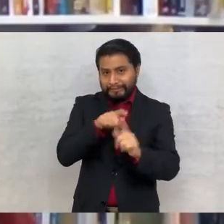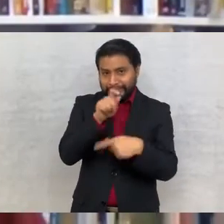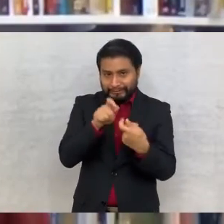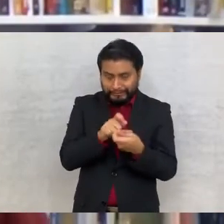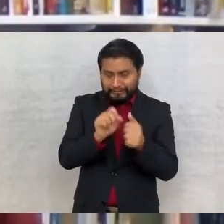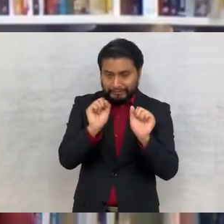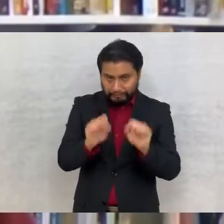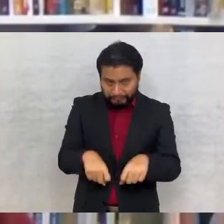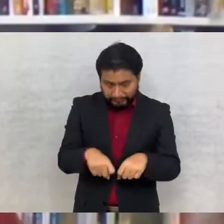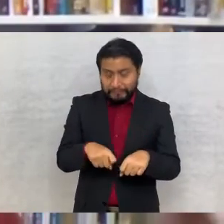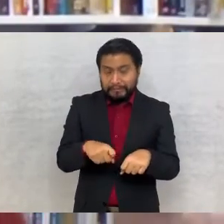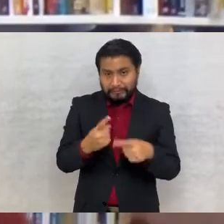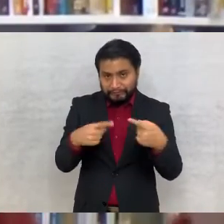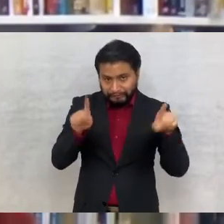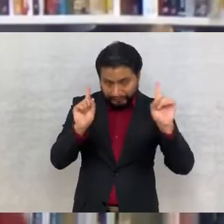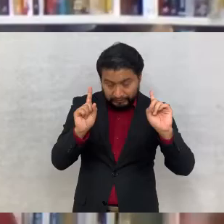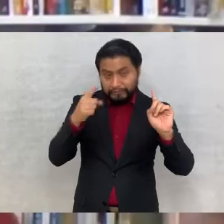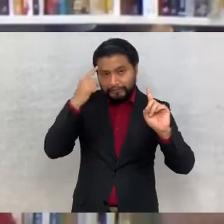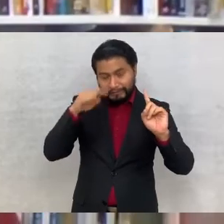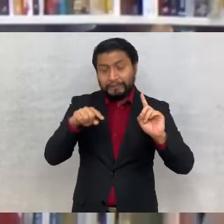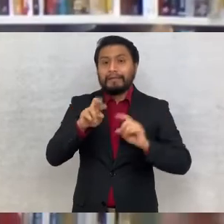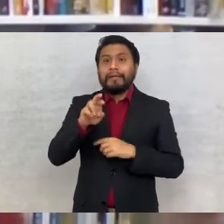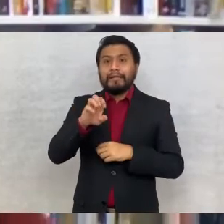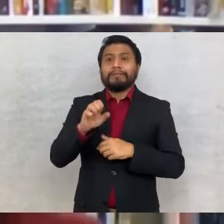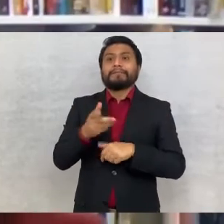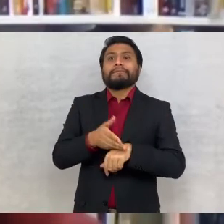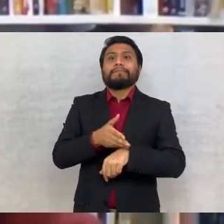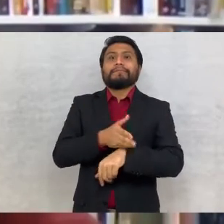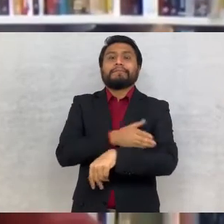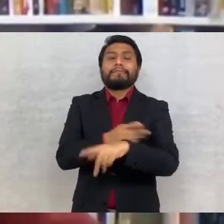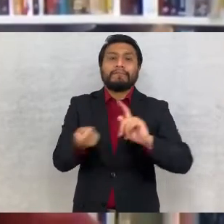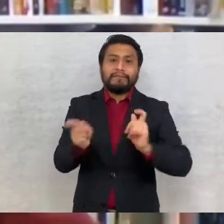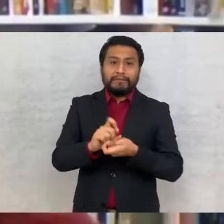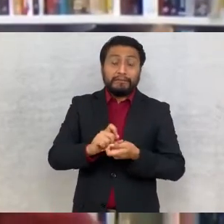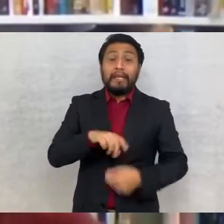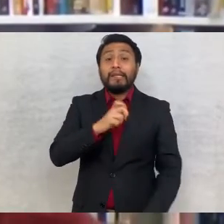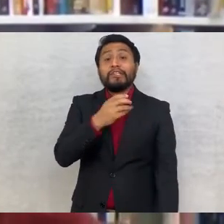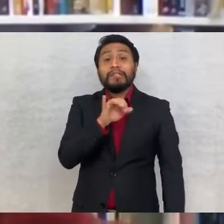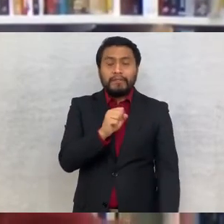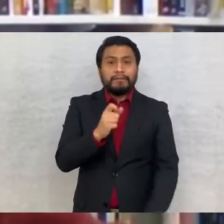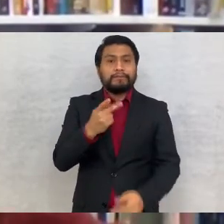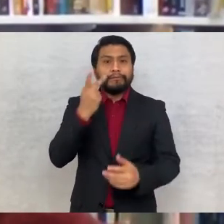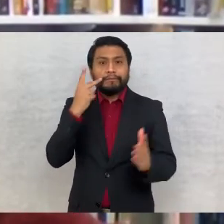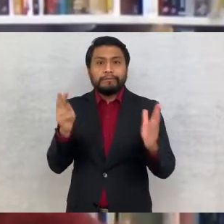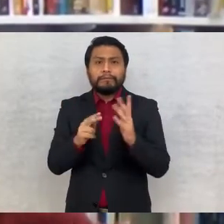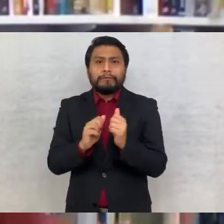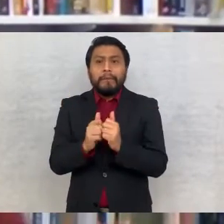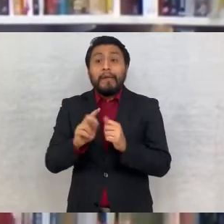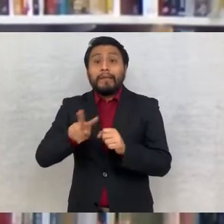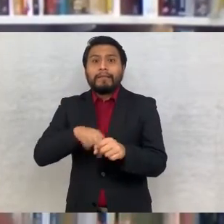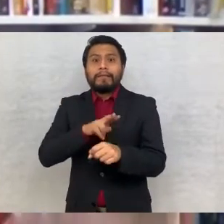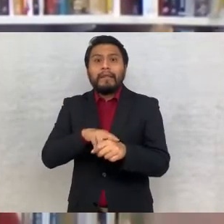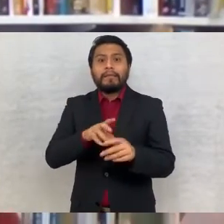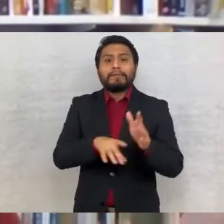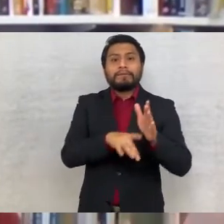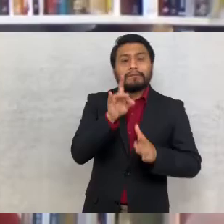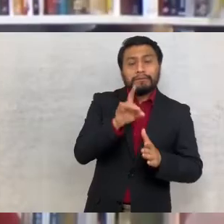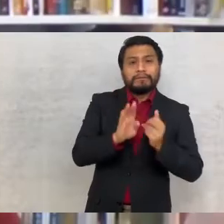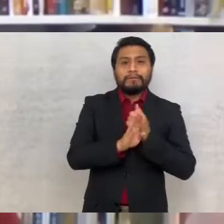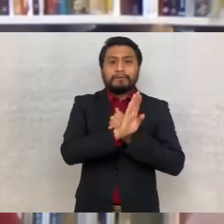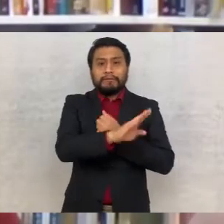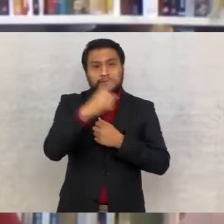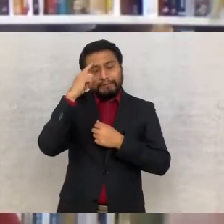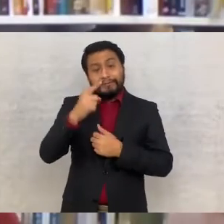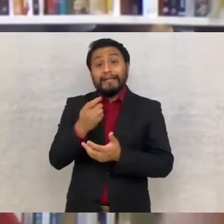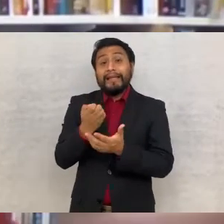by modern life and conduct artificial selection to regenerate the race. Eugenics was seen as coming before natural